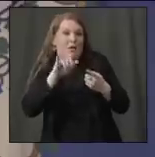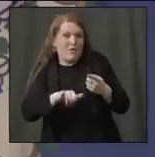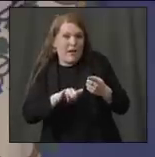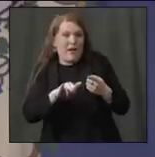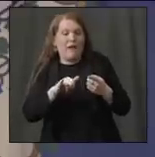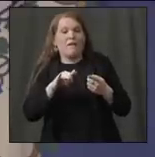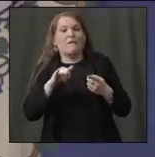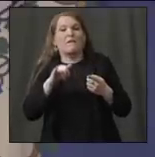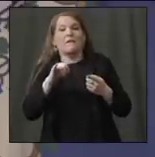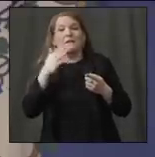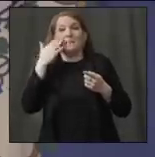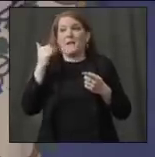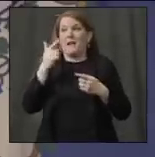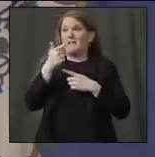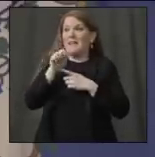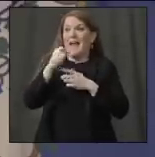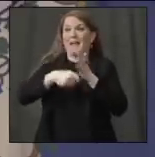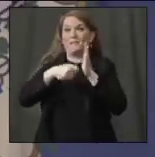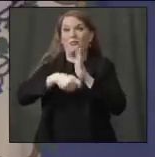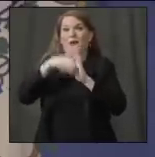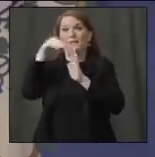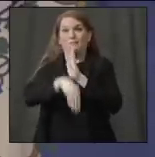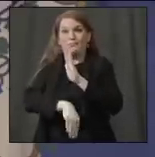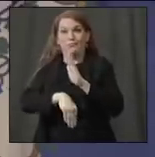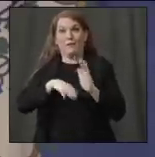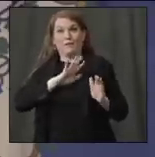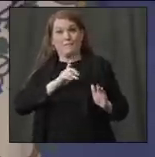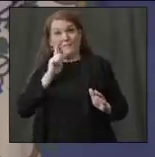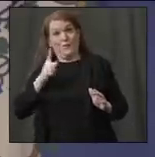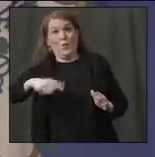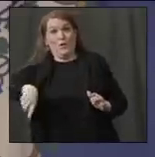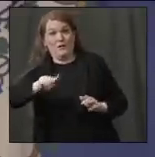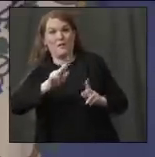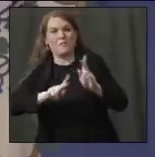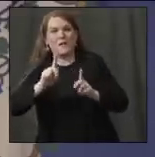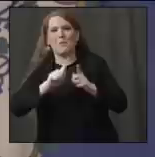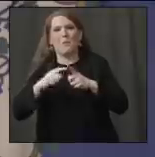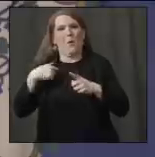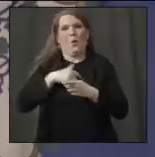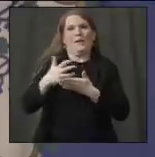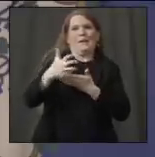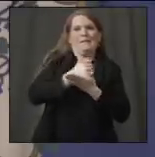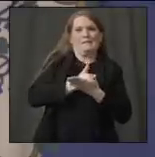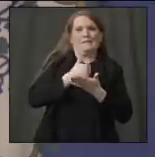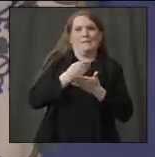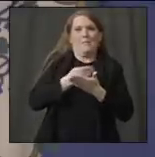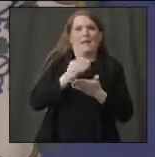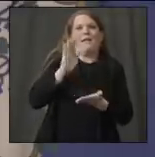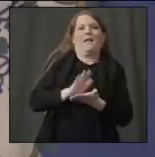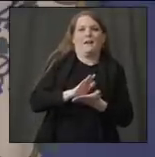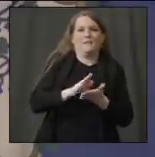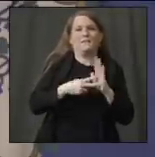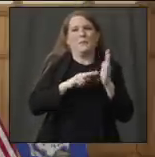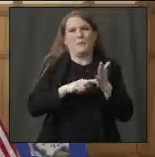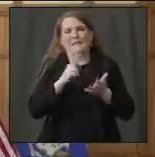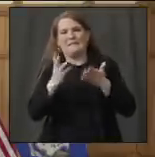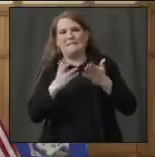go to help pay for our transportation. So we're making do with what we got.